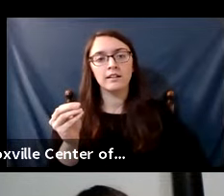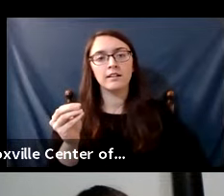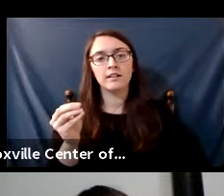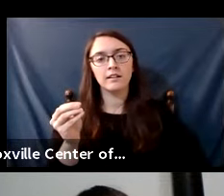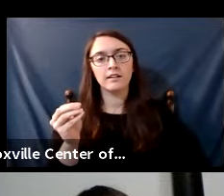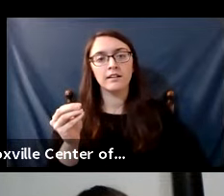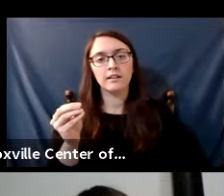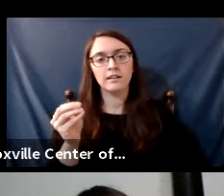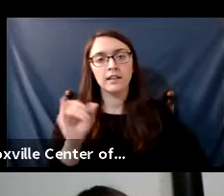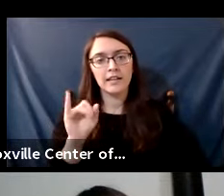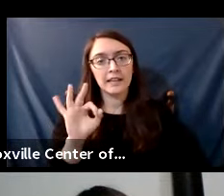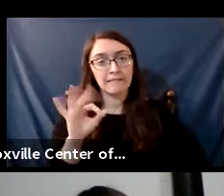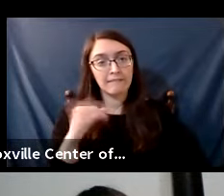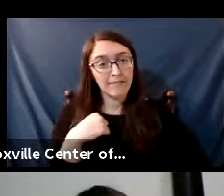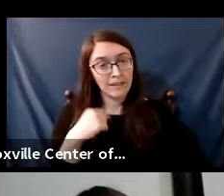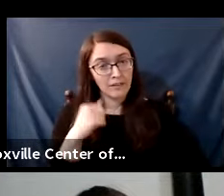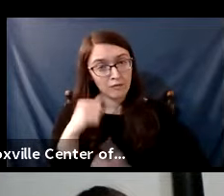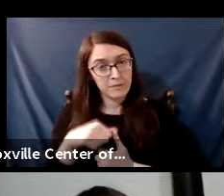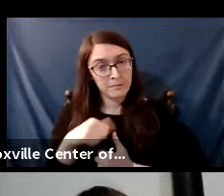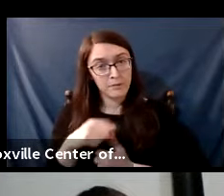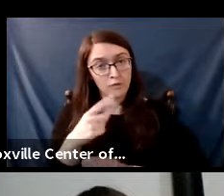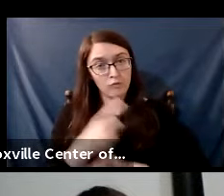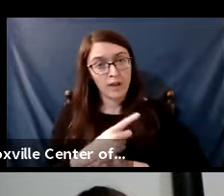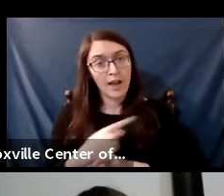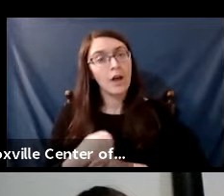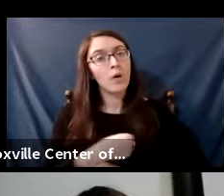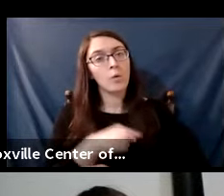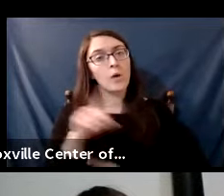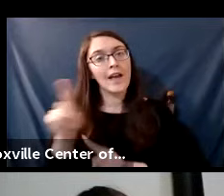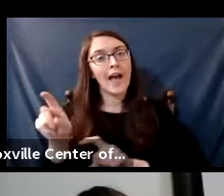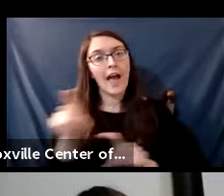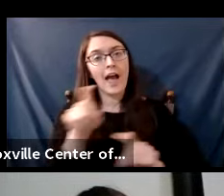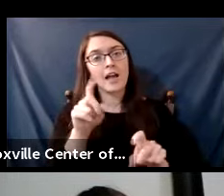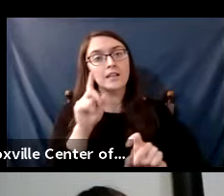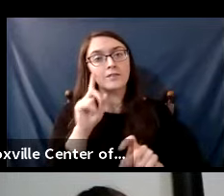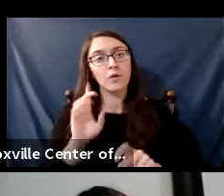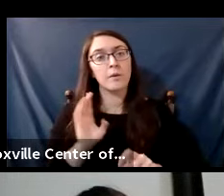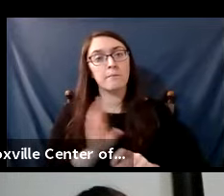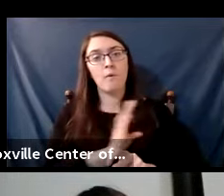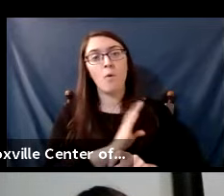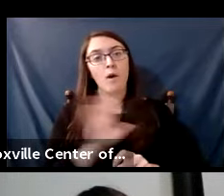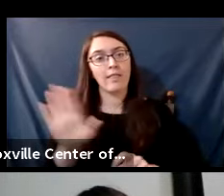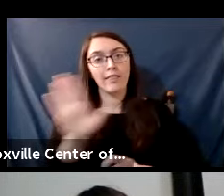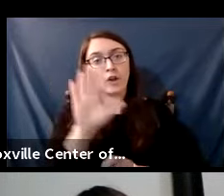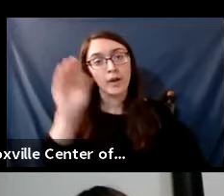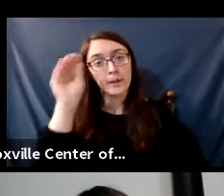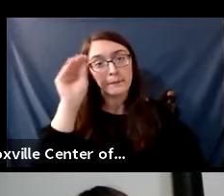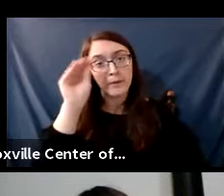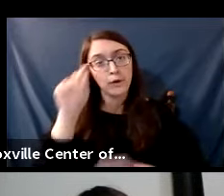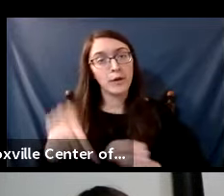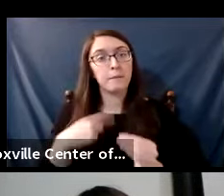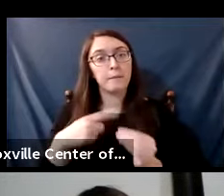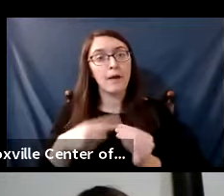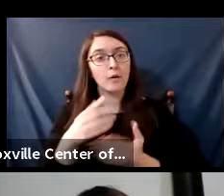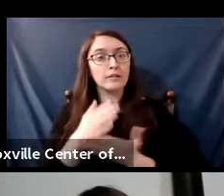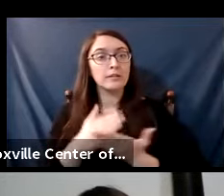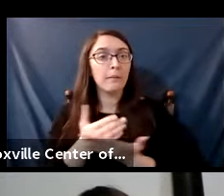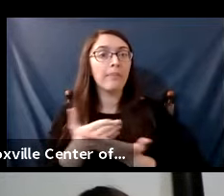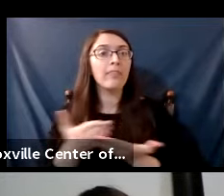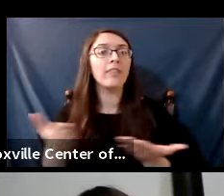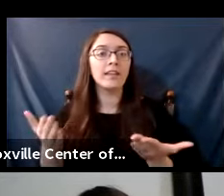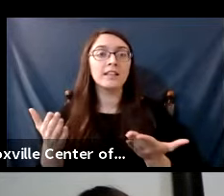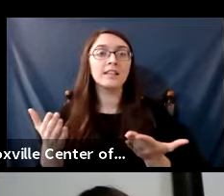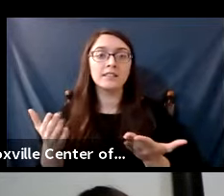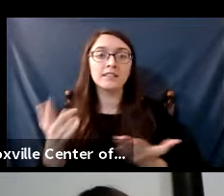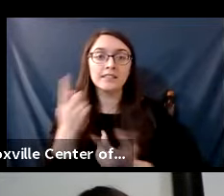If I remember correctly, I think we've even asked for input from the board at times on some of the things that are